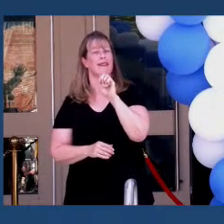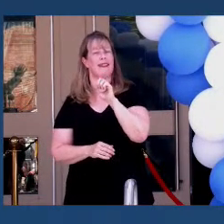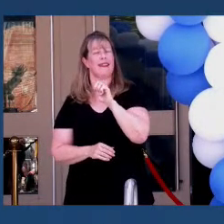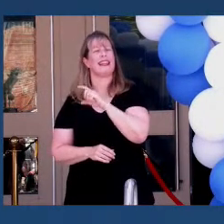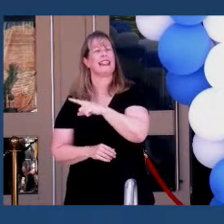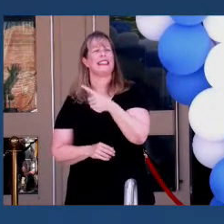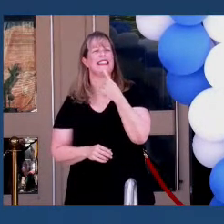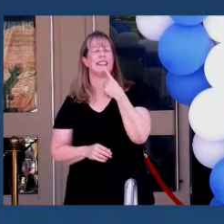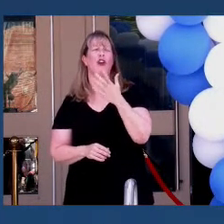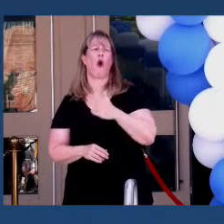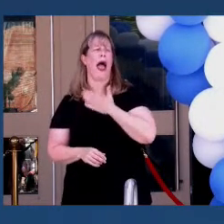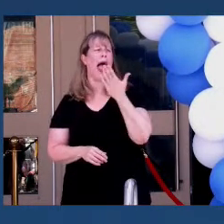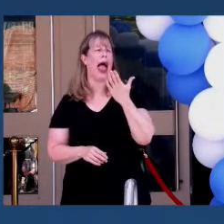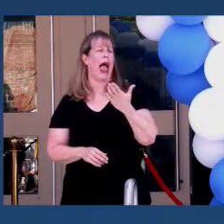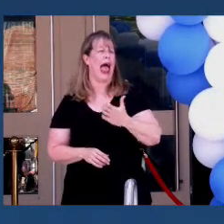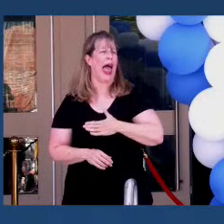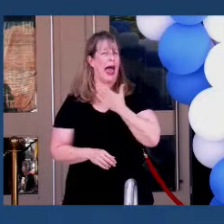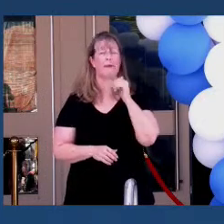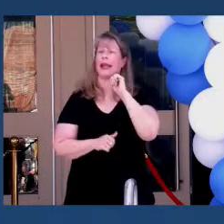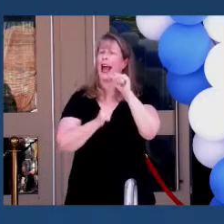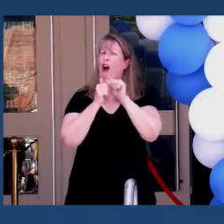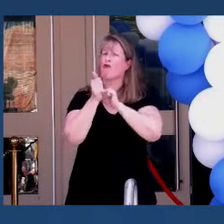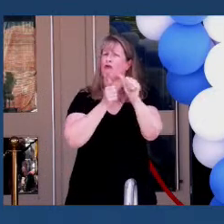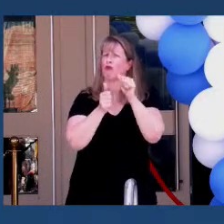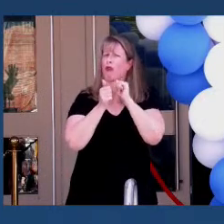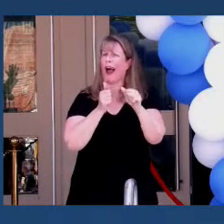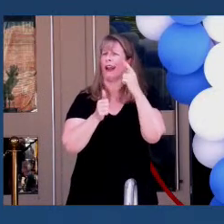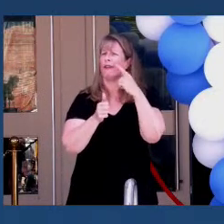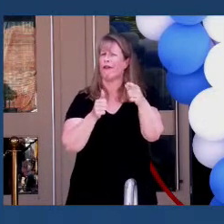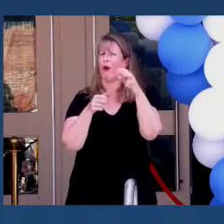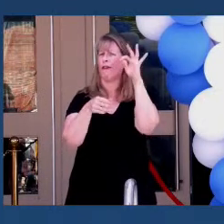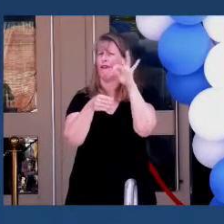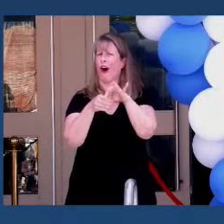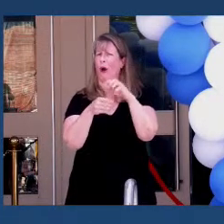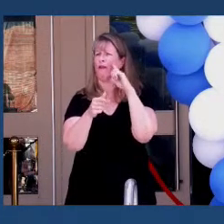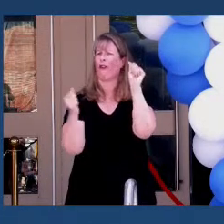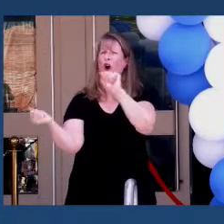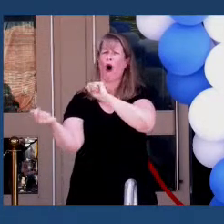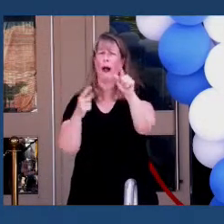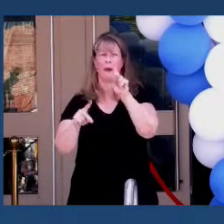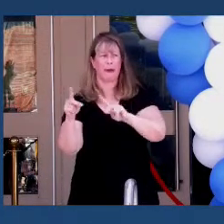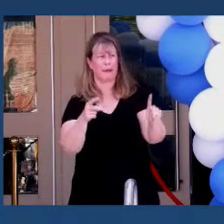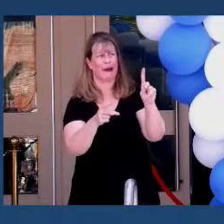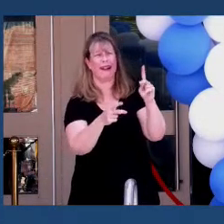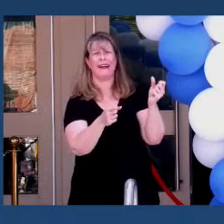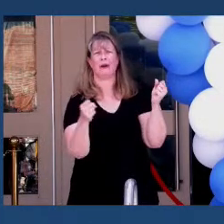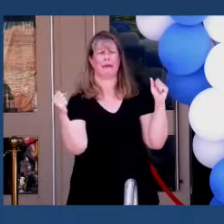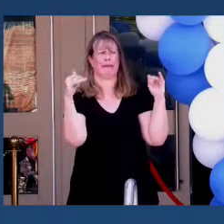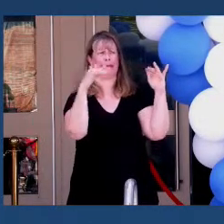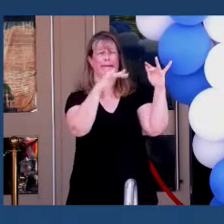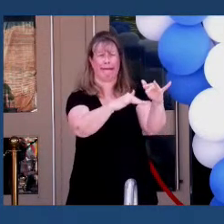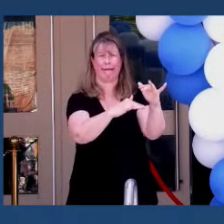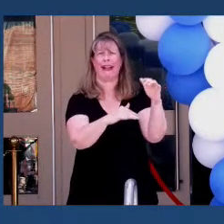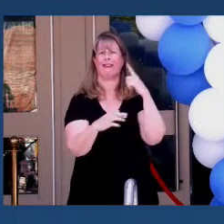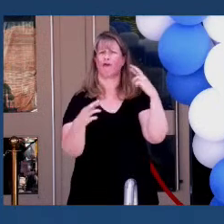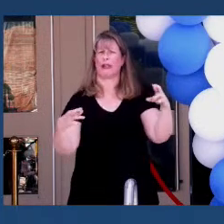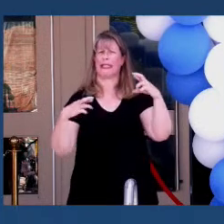happy that Mr. Pritchett wasn't running for office for all of the thousands of people that came to his retirement dinner at the Chase